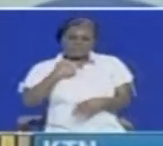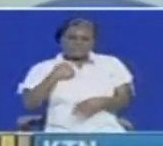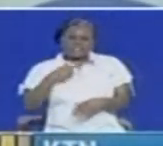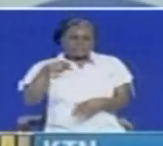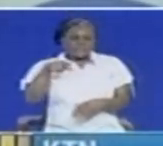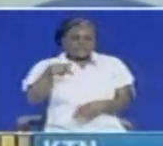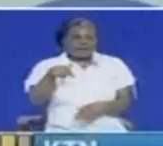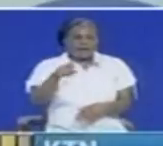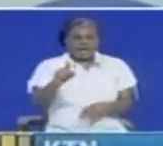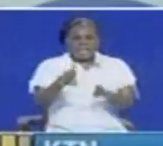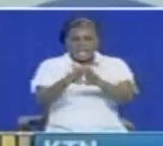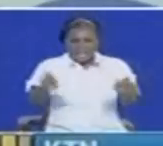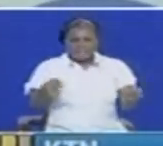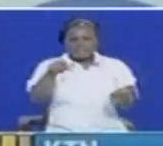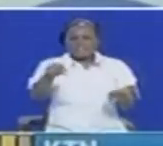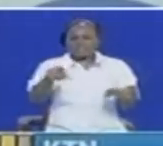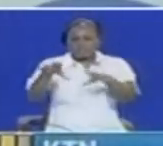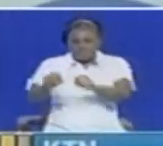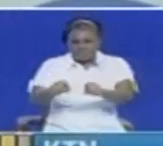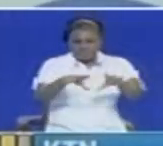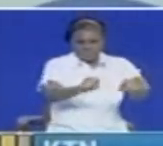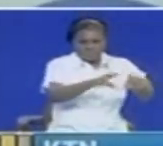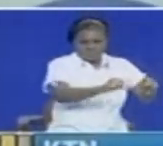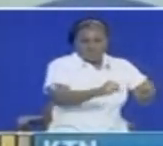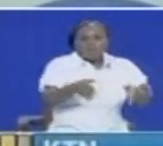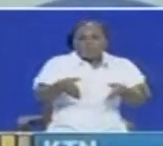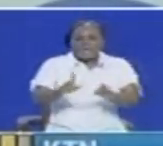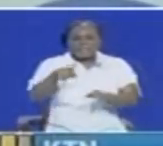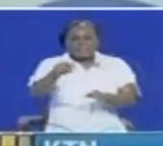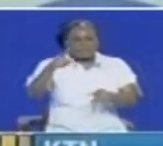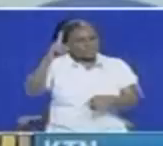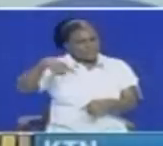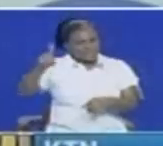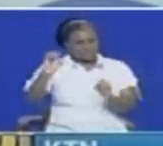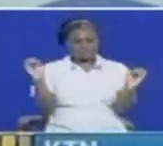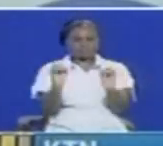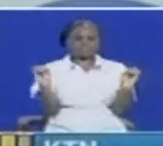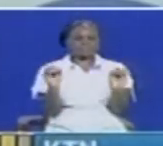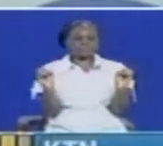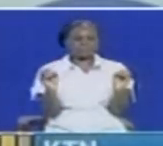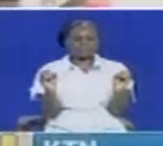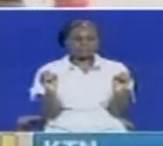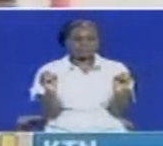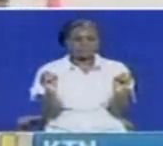have their land taken away from them in a manner that is not right. Watch this story.